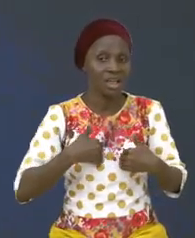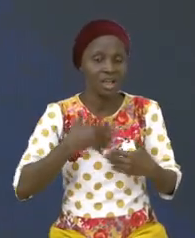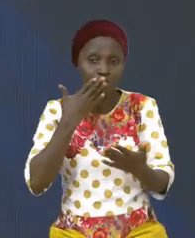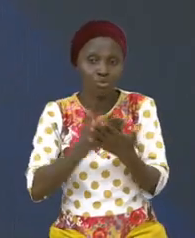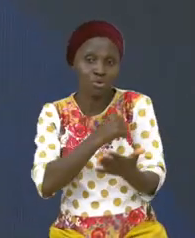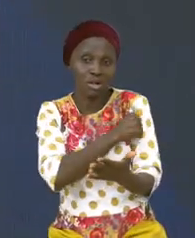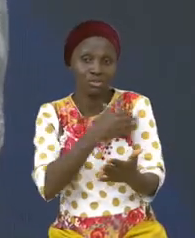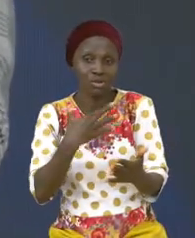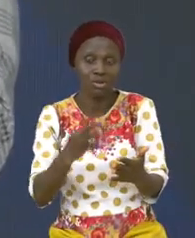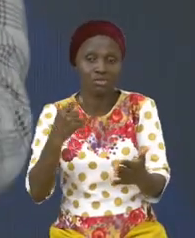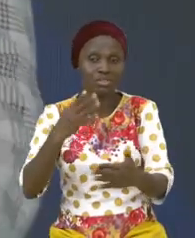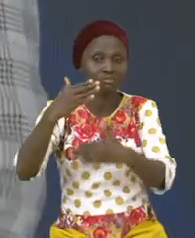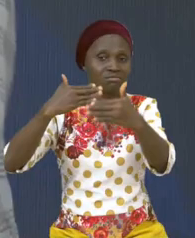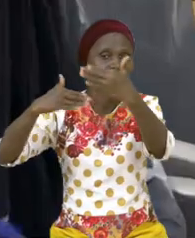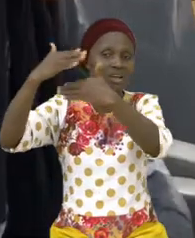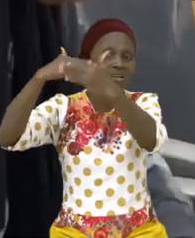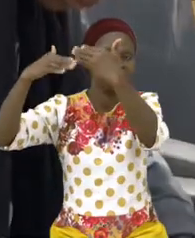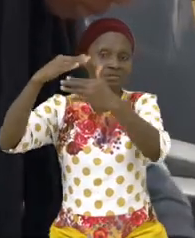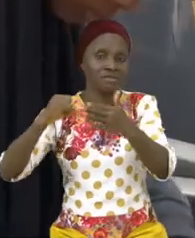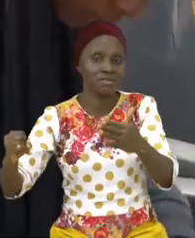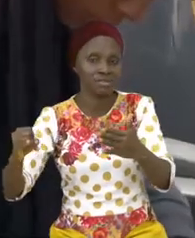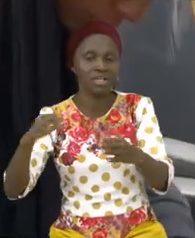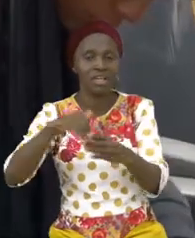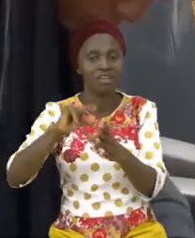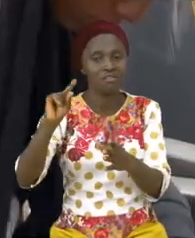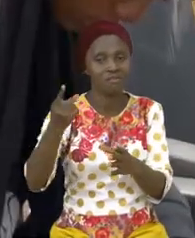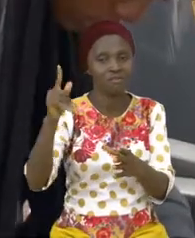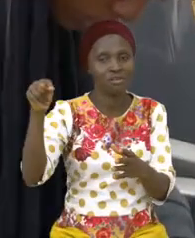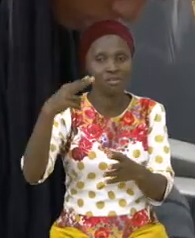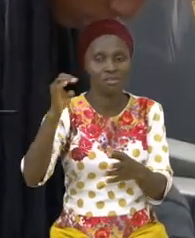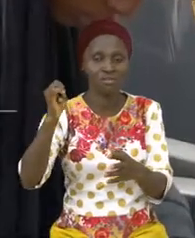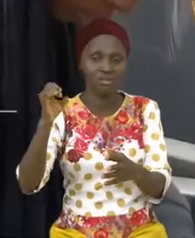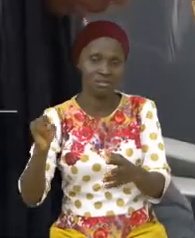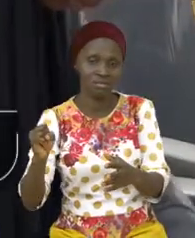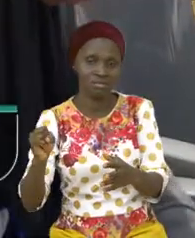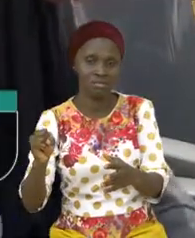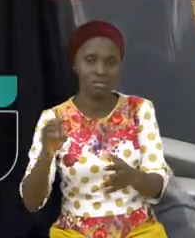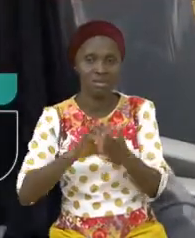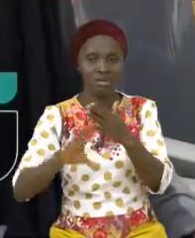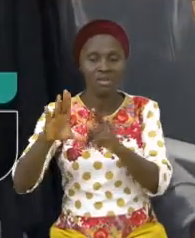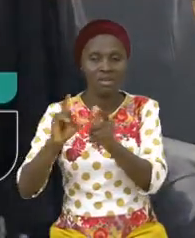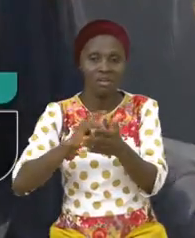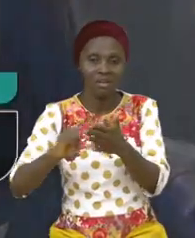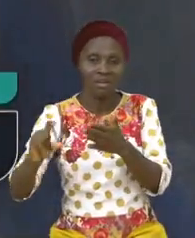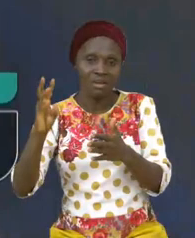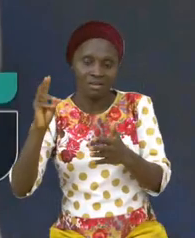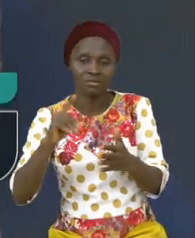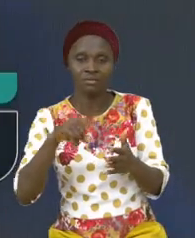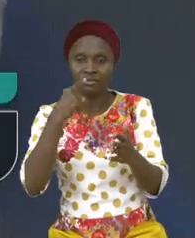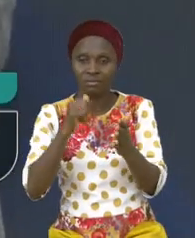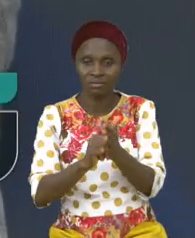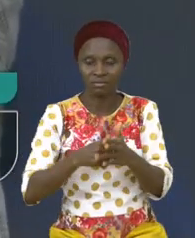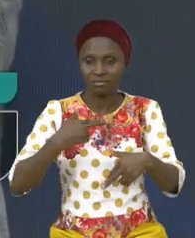1 Thessalonians chapter 5, verse 16, rejoice evermore.